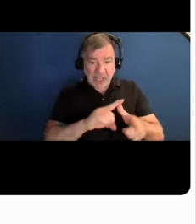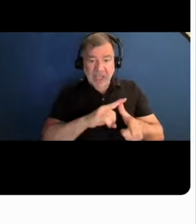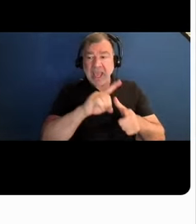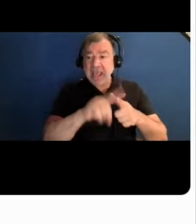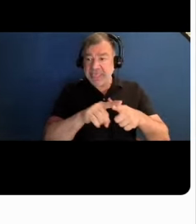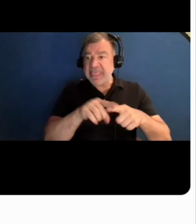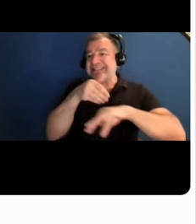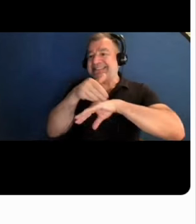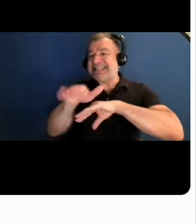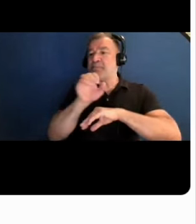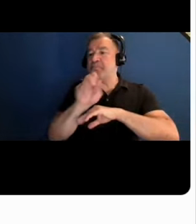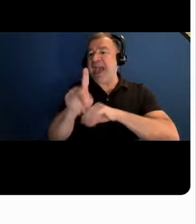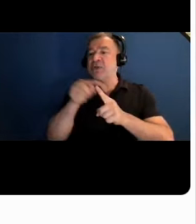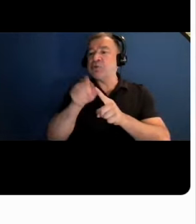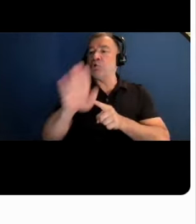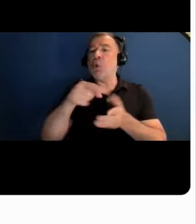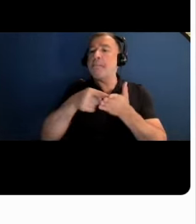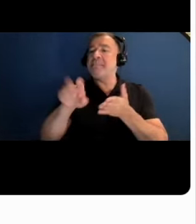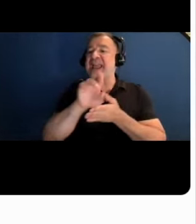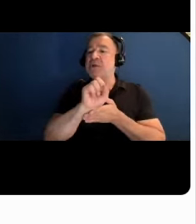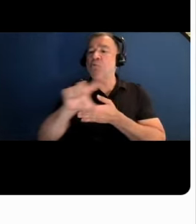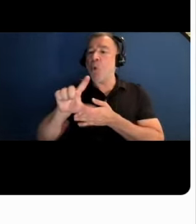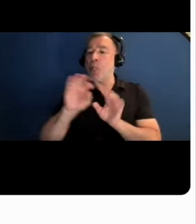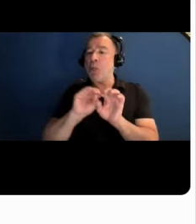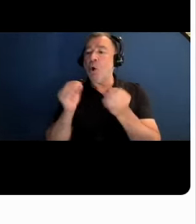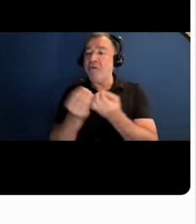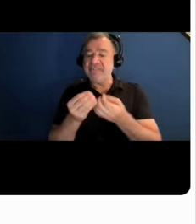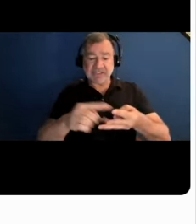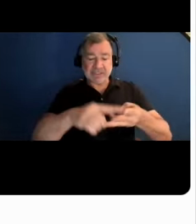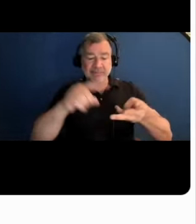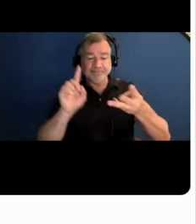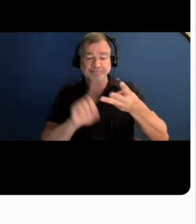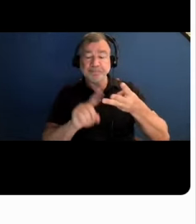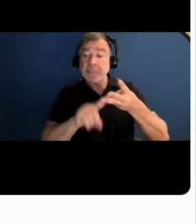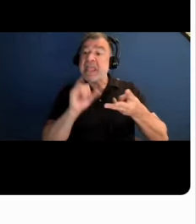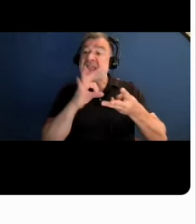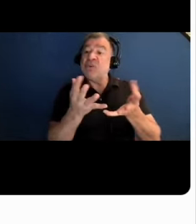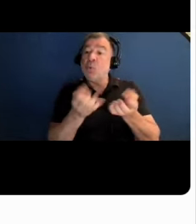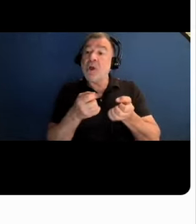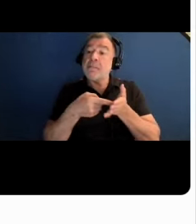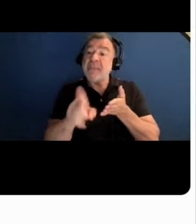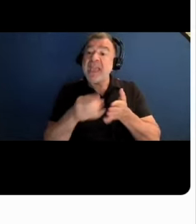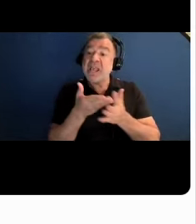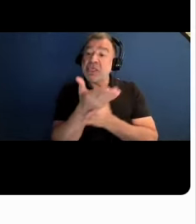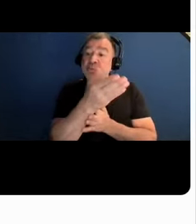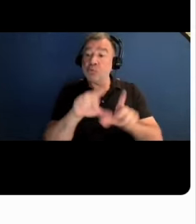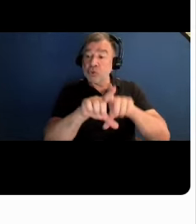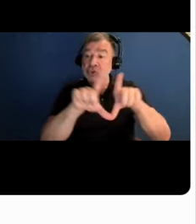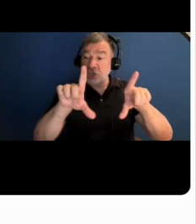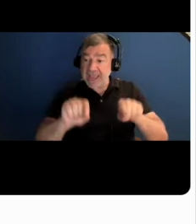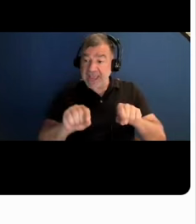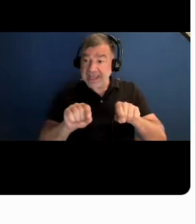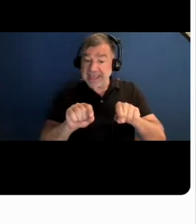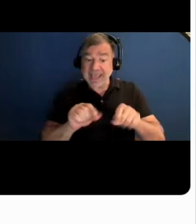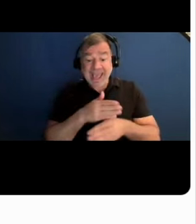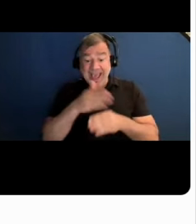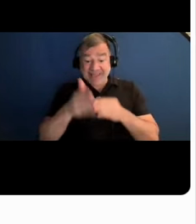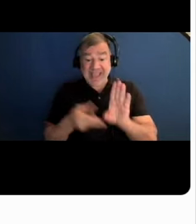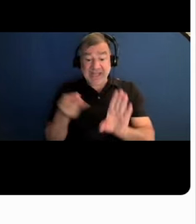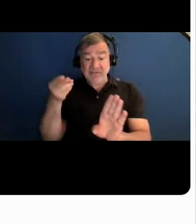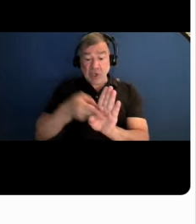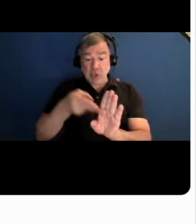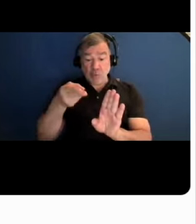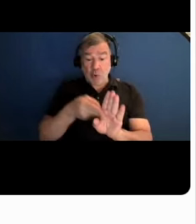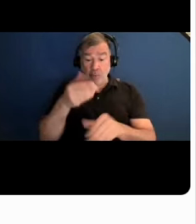payroll office. If you'd like to contribute via check, you can print the deposit slip at the end of the enrollment process, but